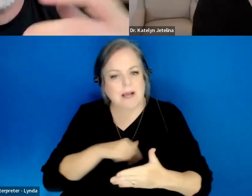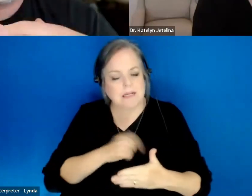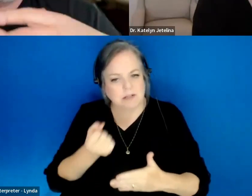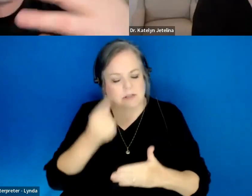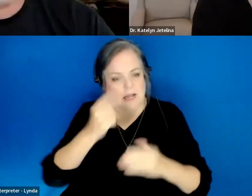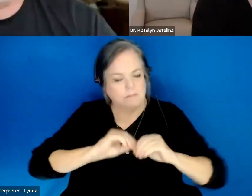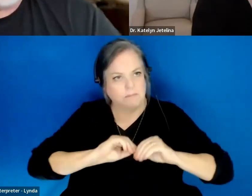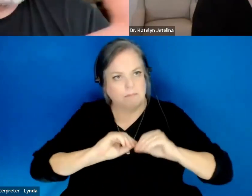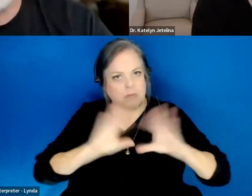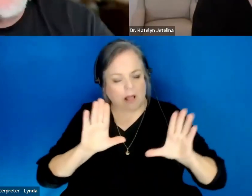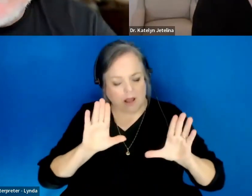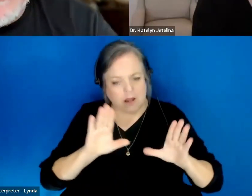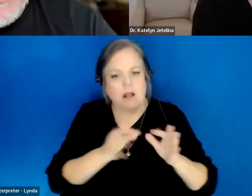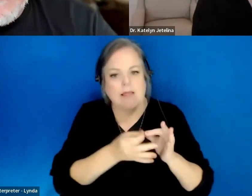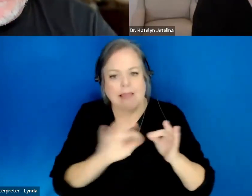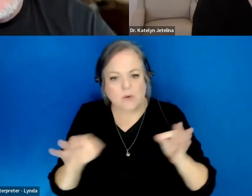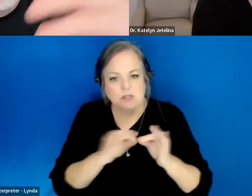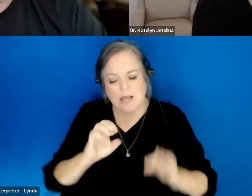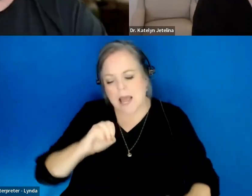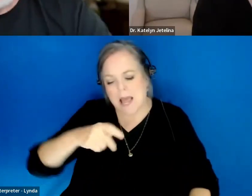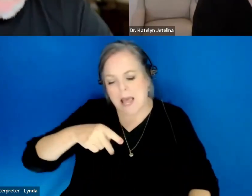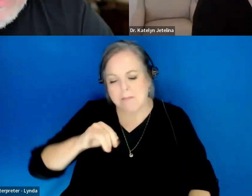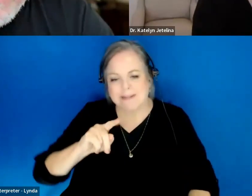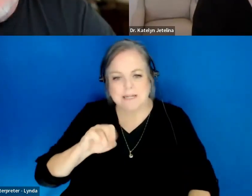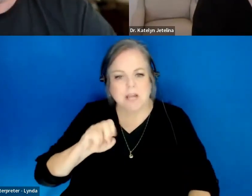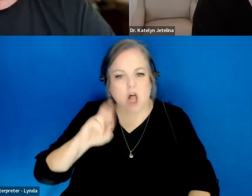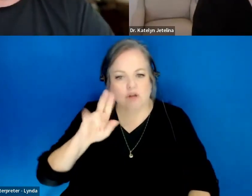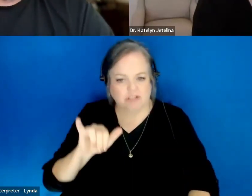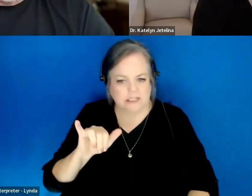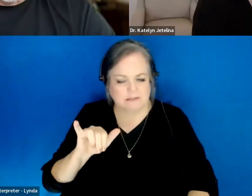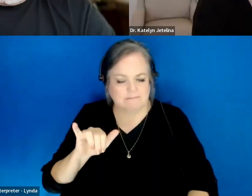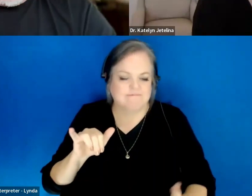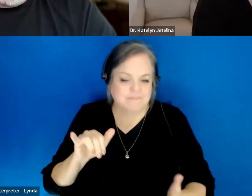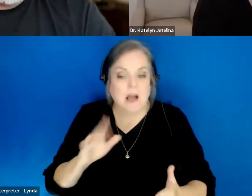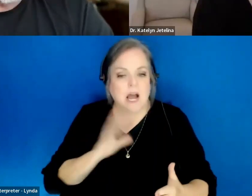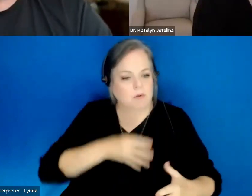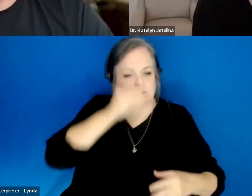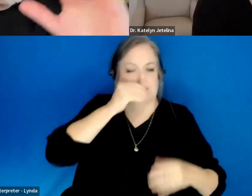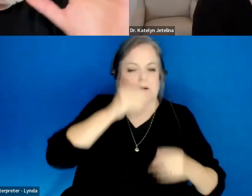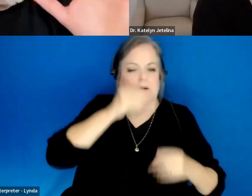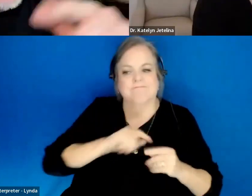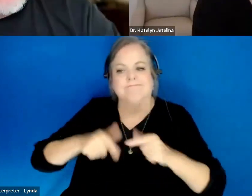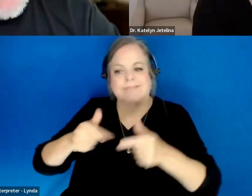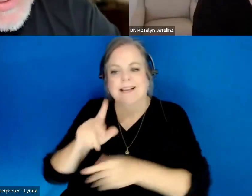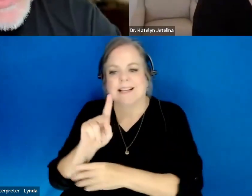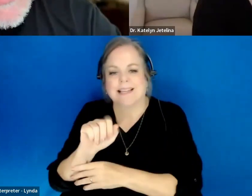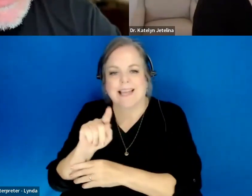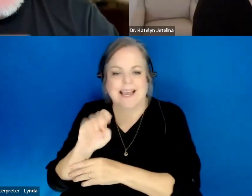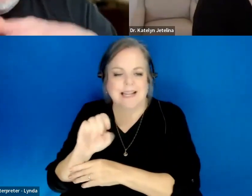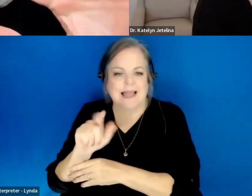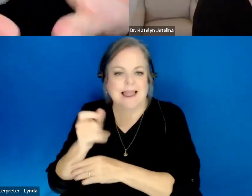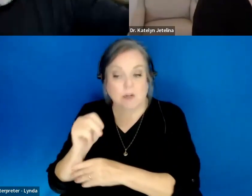language, epidemiology, if you will. So I'm going to shut up and I'm going to give it to Caitlin. And when Caitlin's finished with